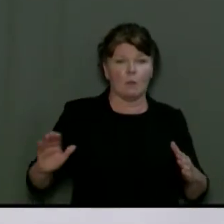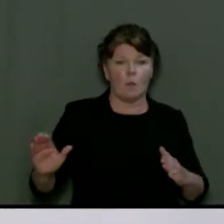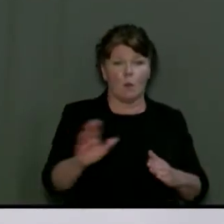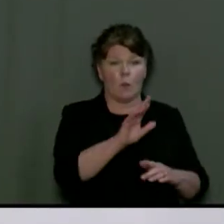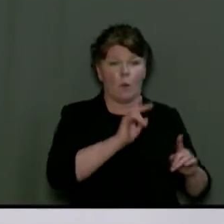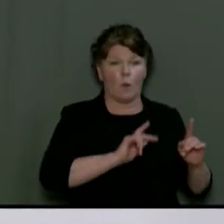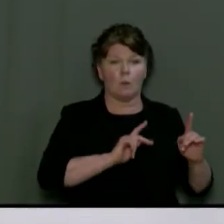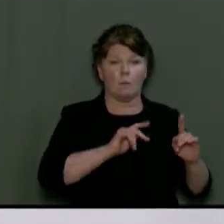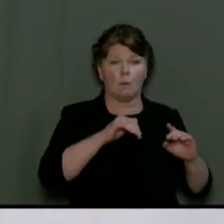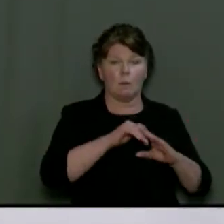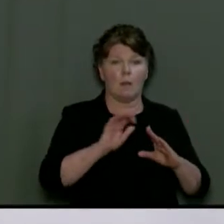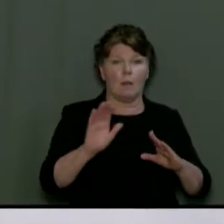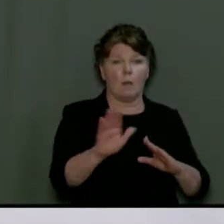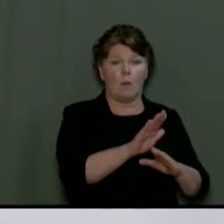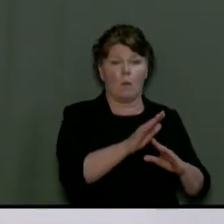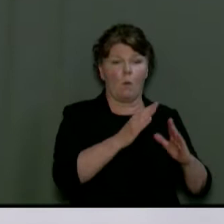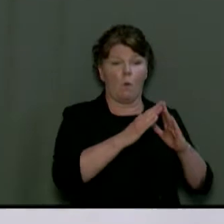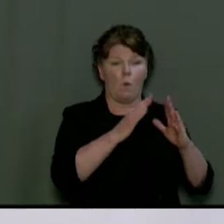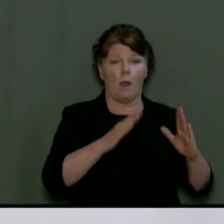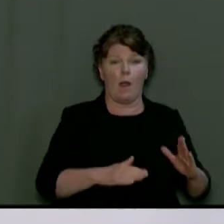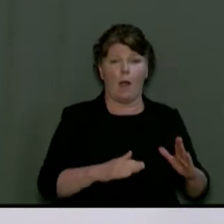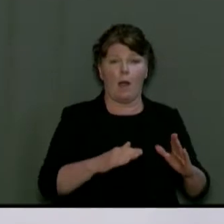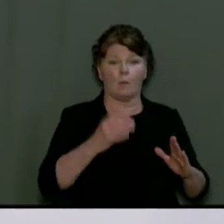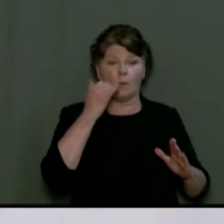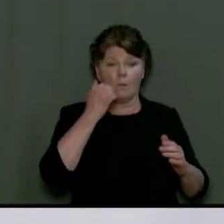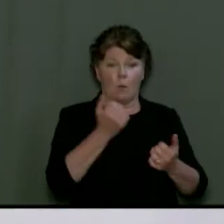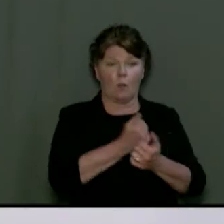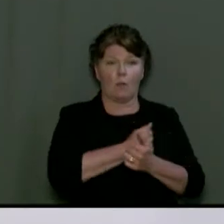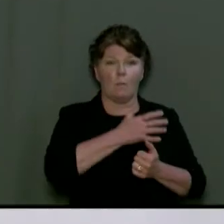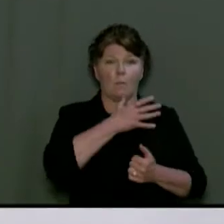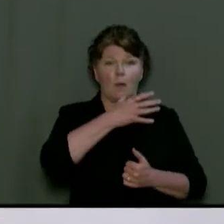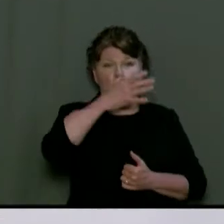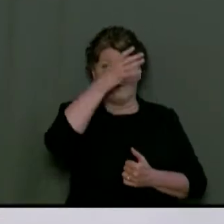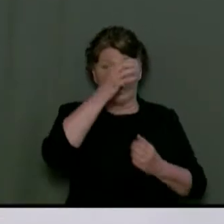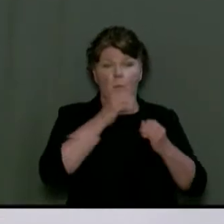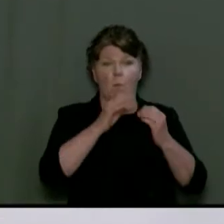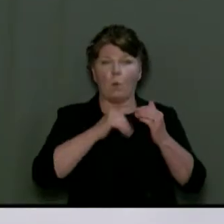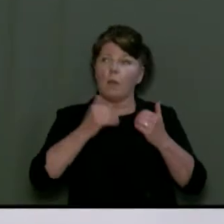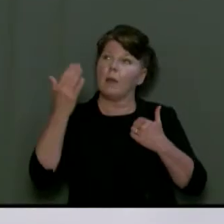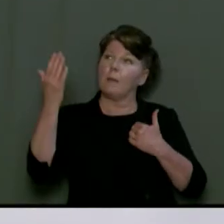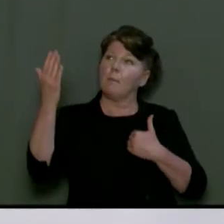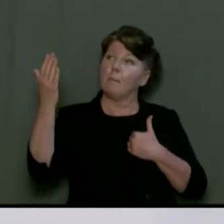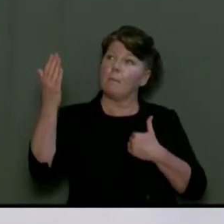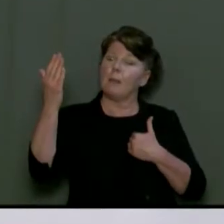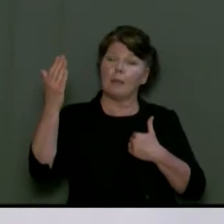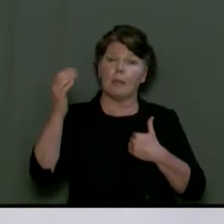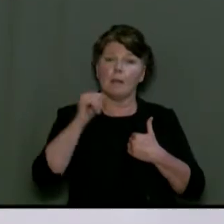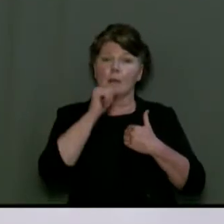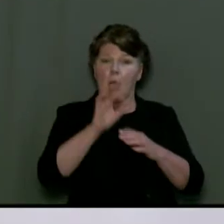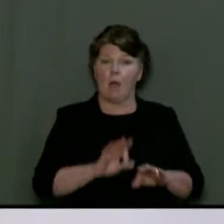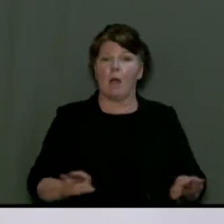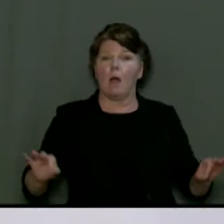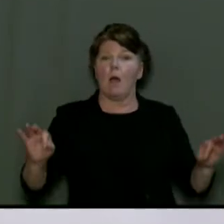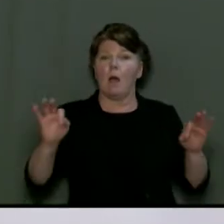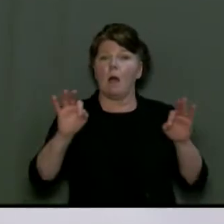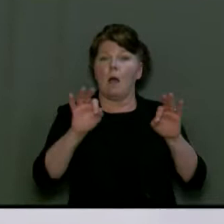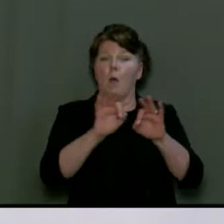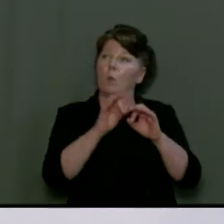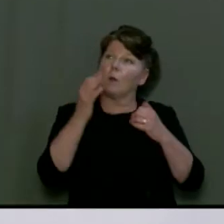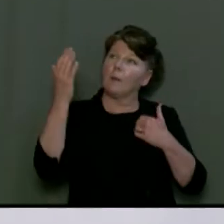own household. Whoever loves father or mother more than me is not worthy of